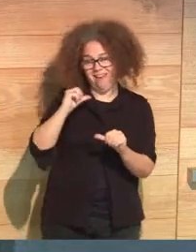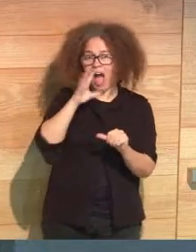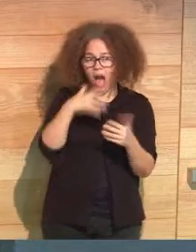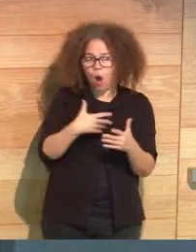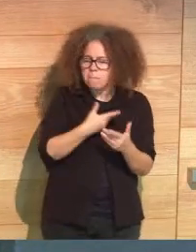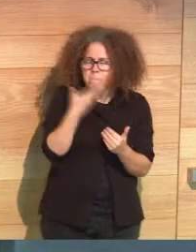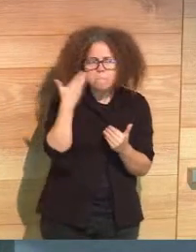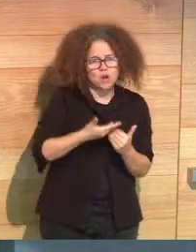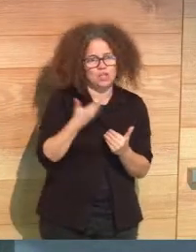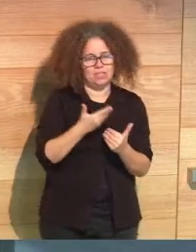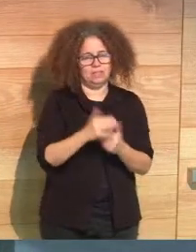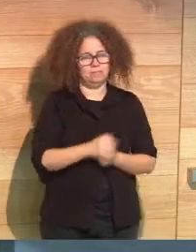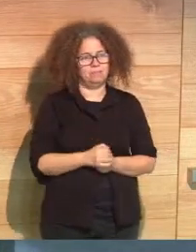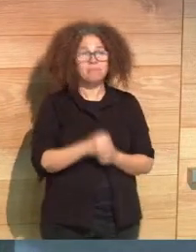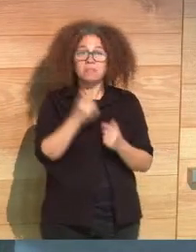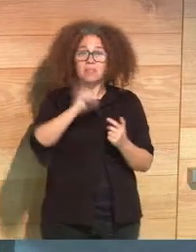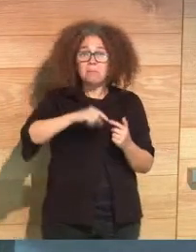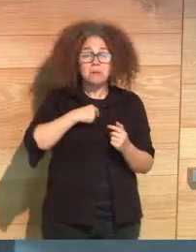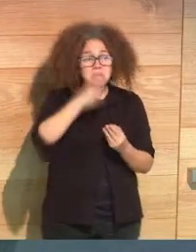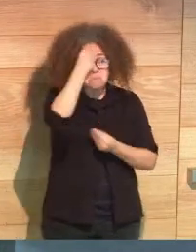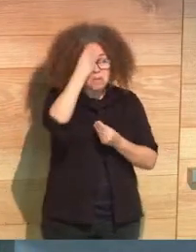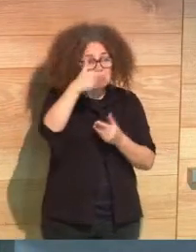And we strongly believe